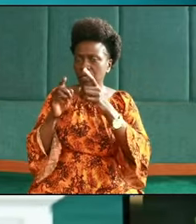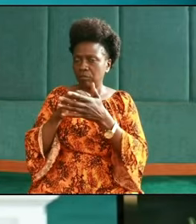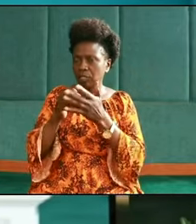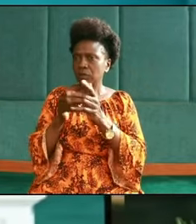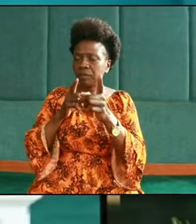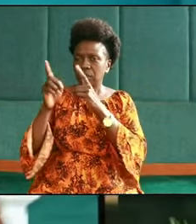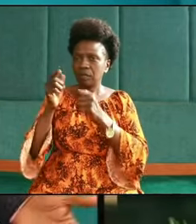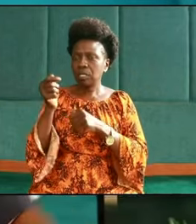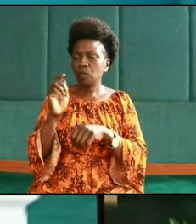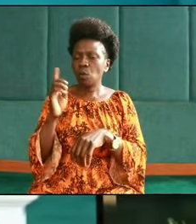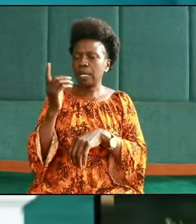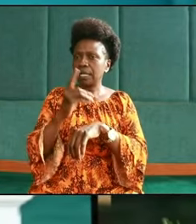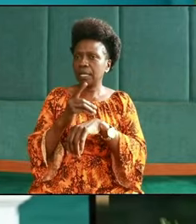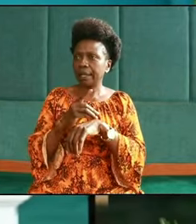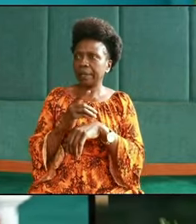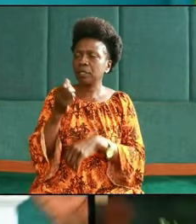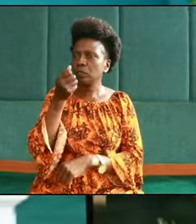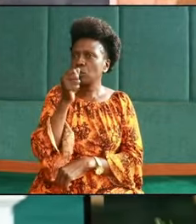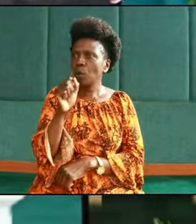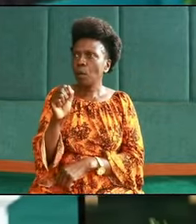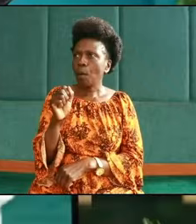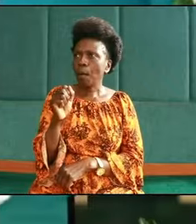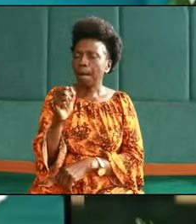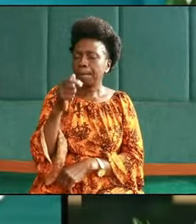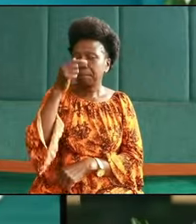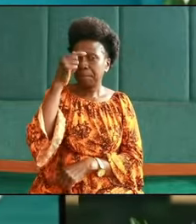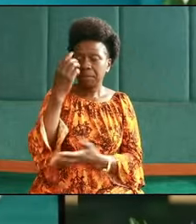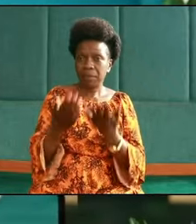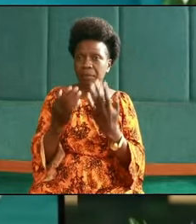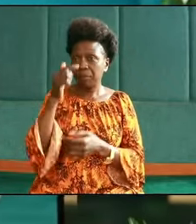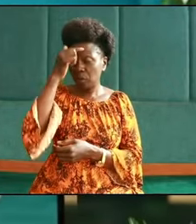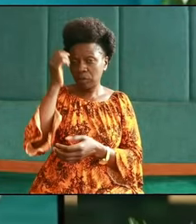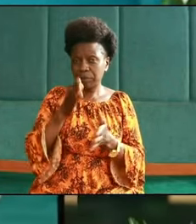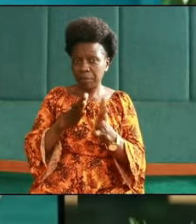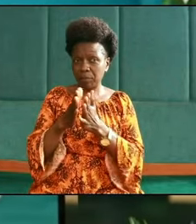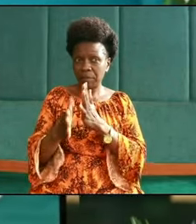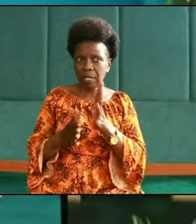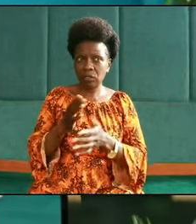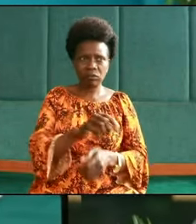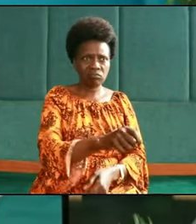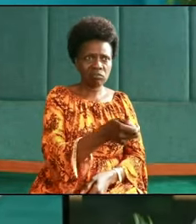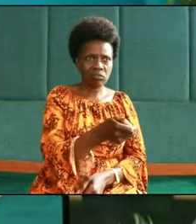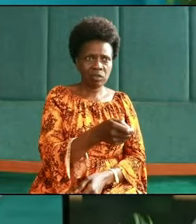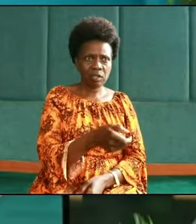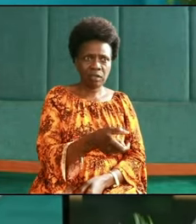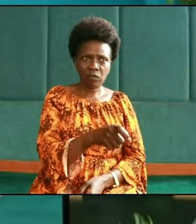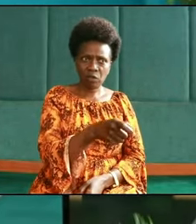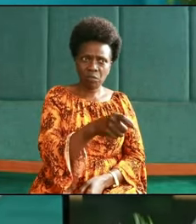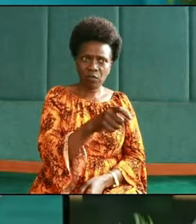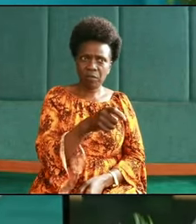wedding. So maybe because of the preparation, he